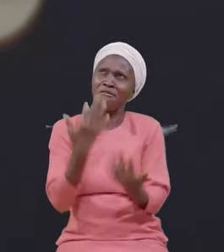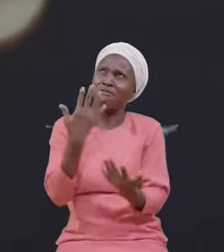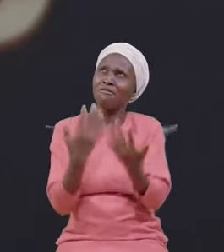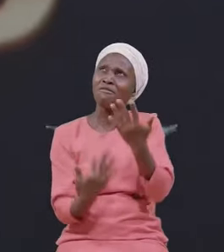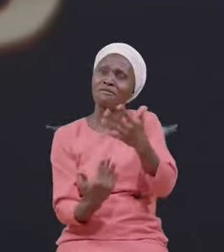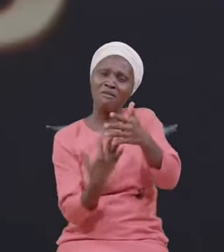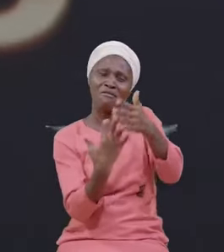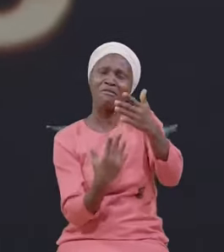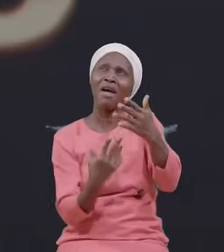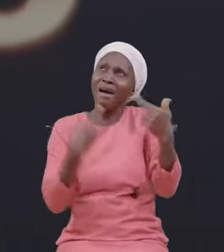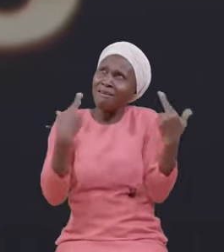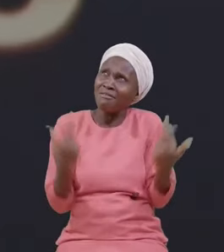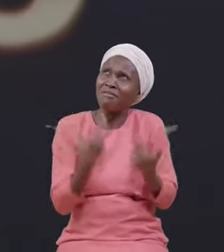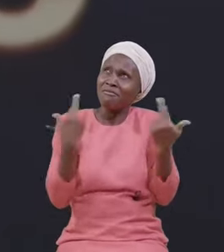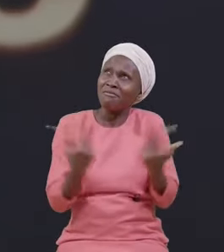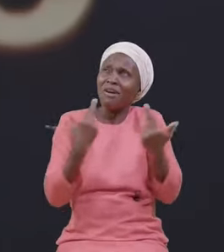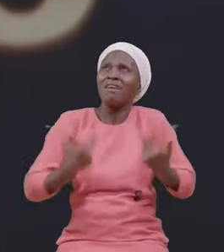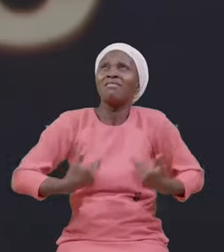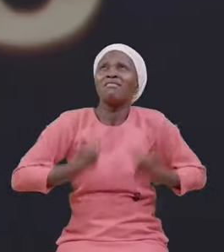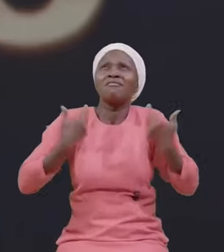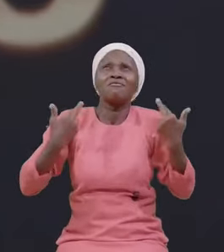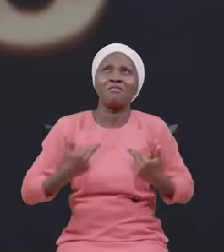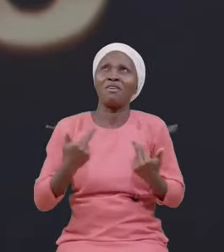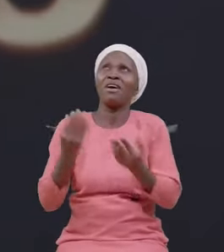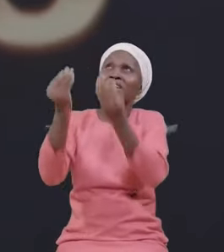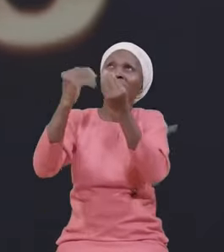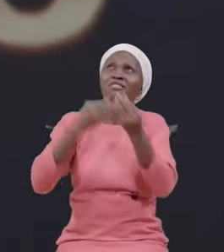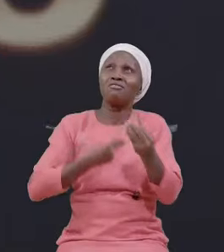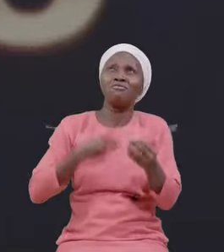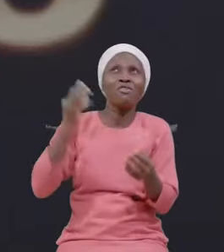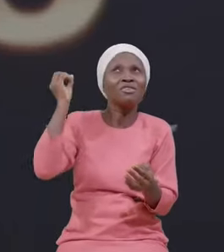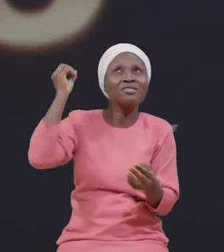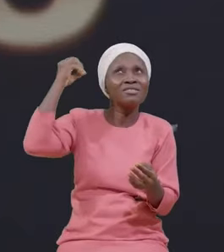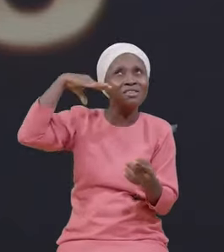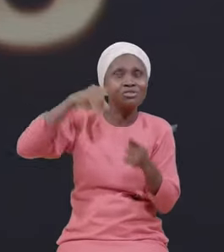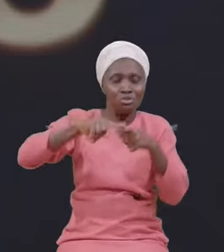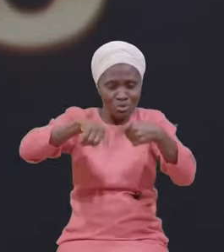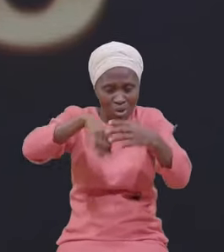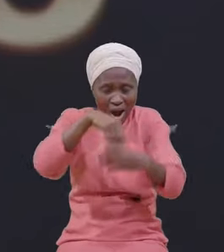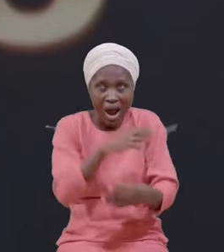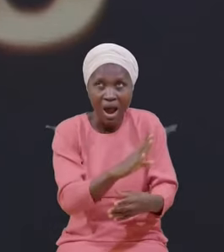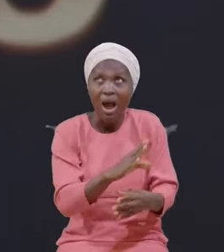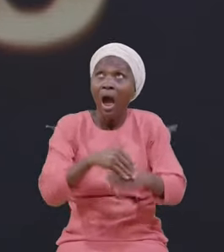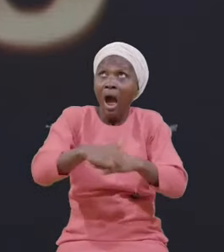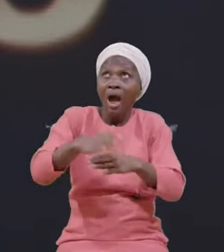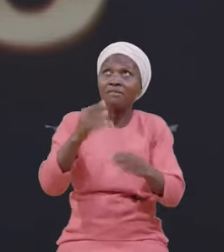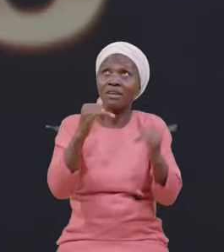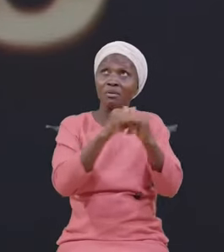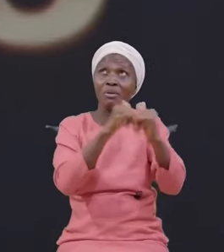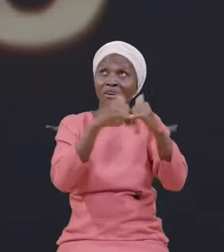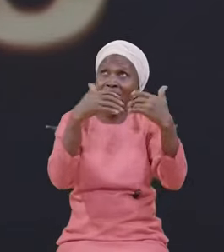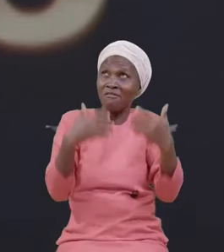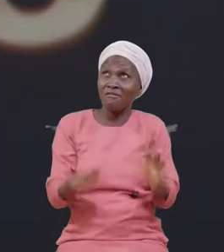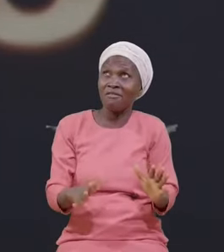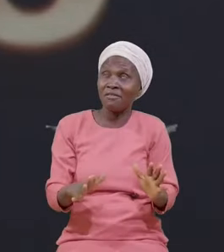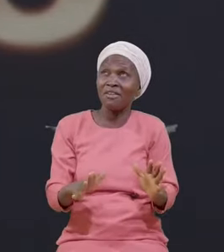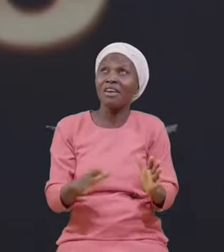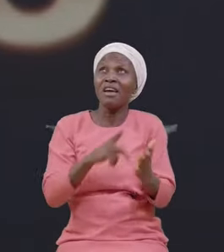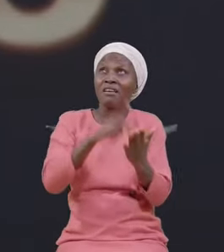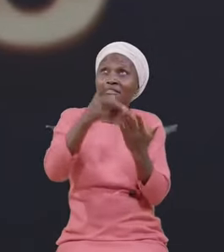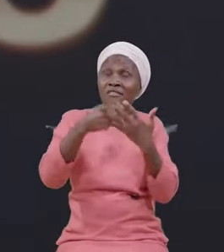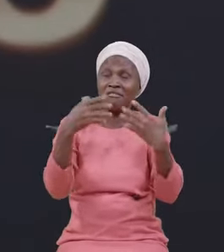grace to go out after this retreat in order to begin to win souls in The